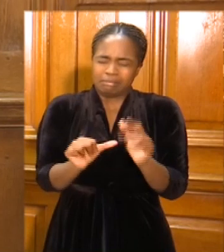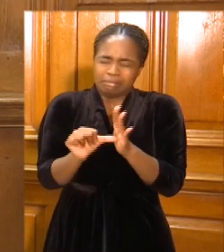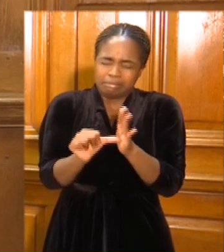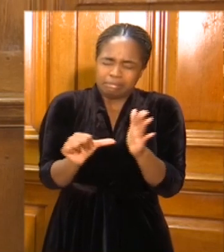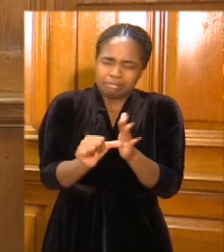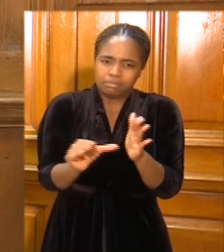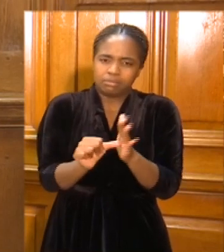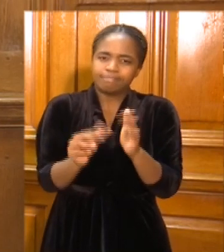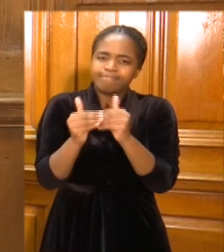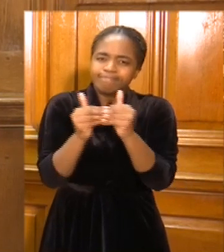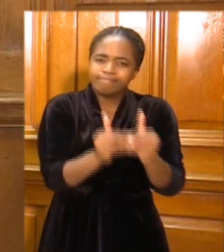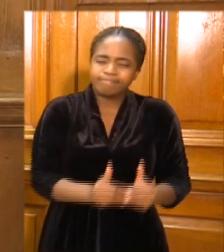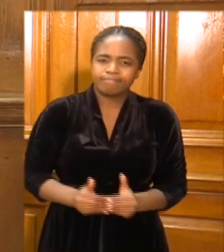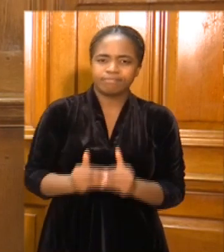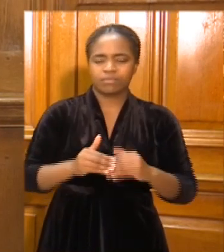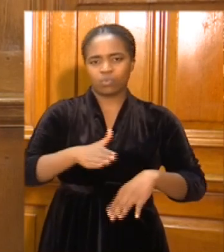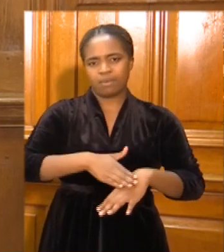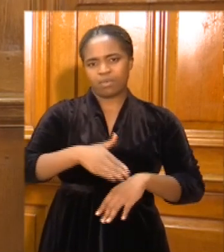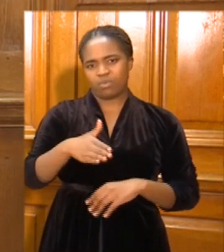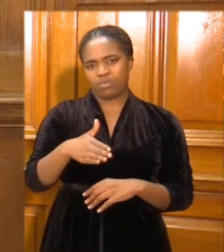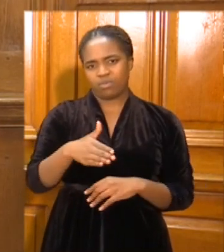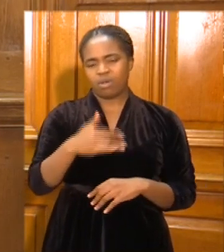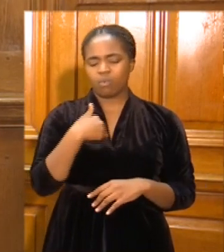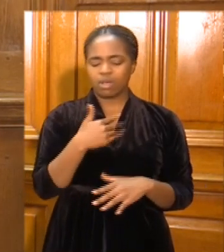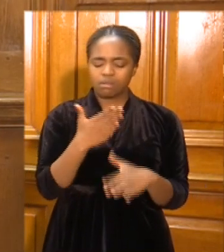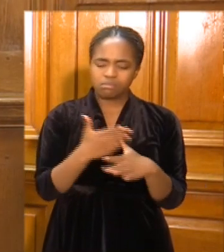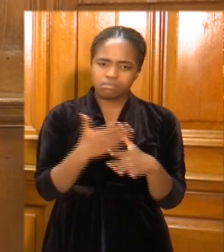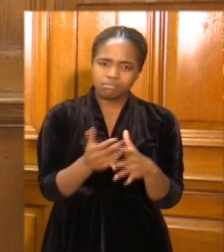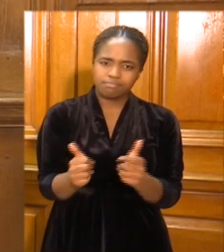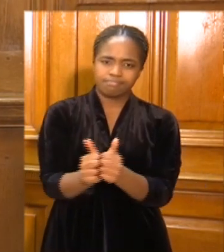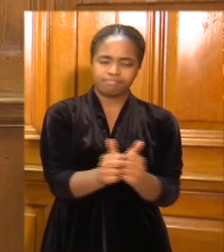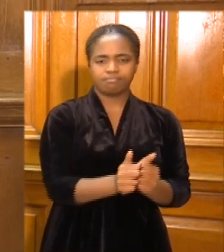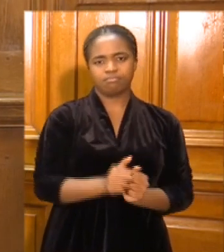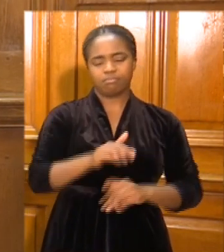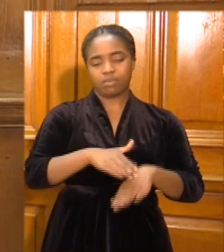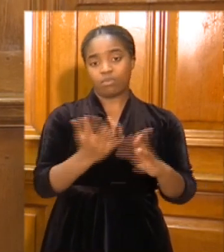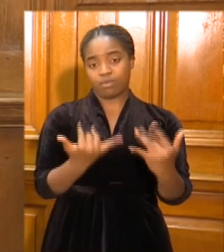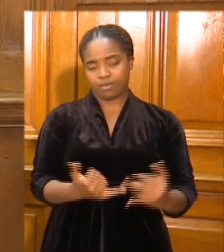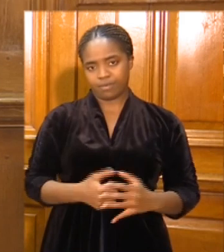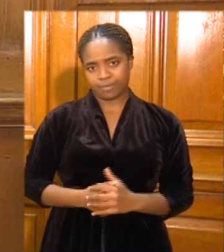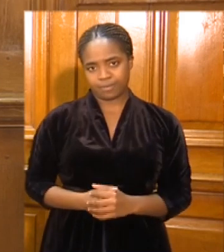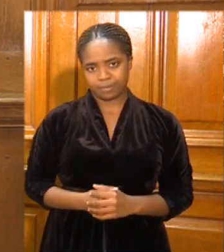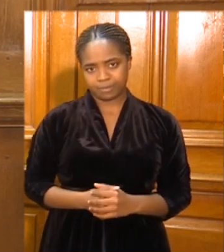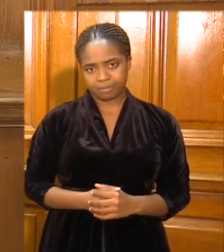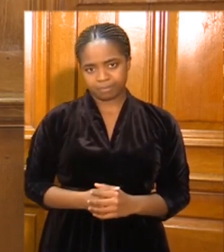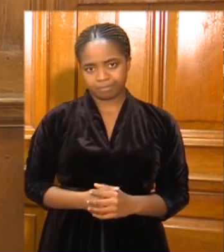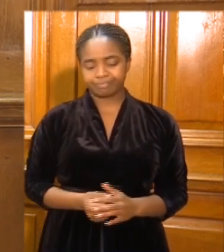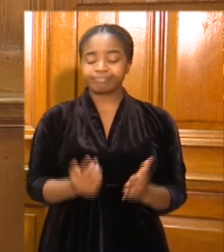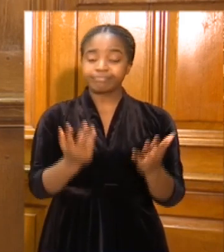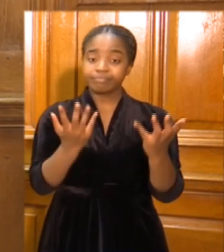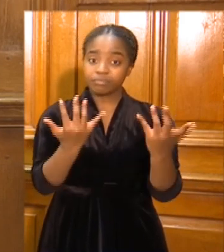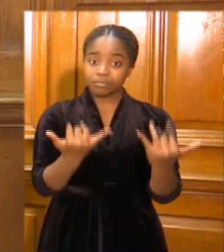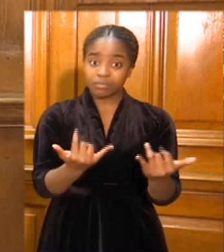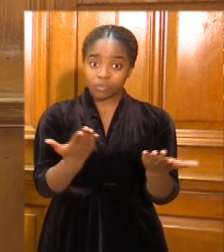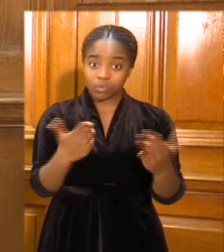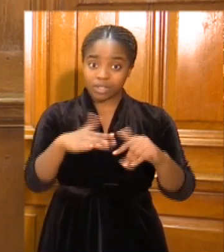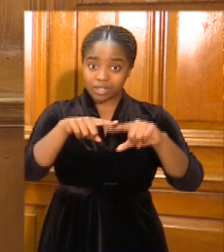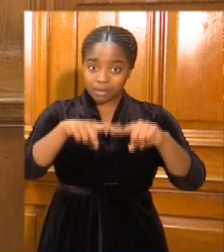our efforts and deepen our cooperation. Now we look once again to